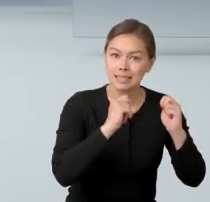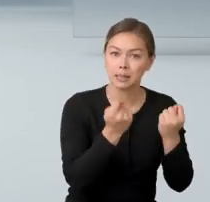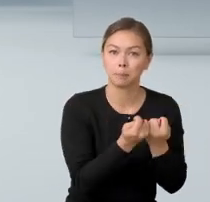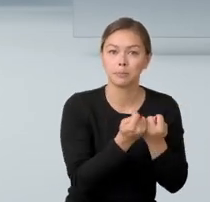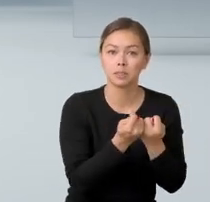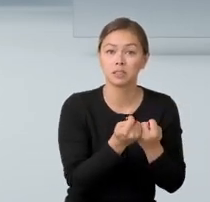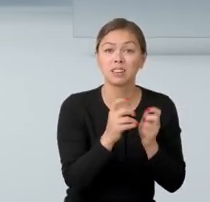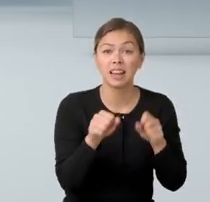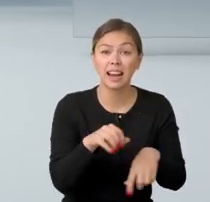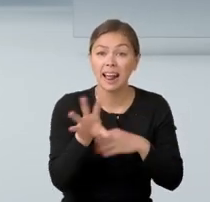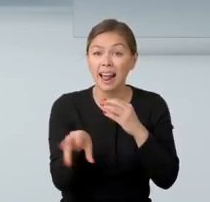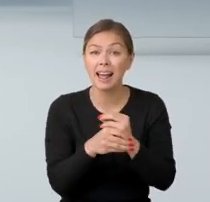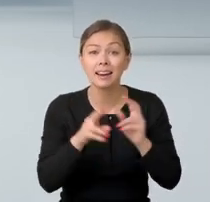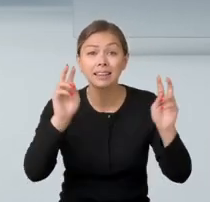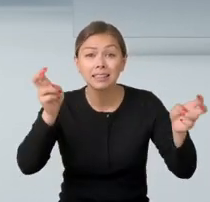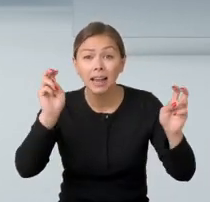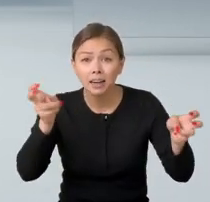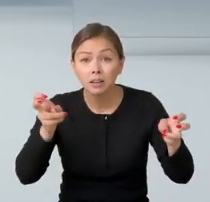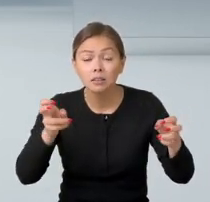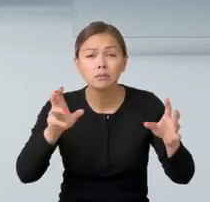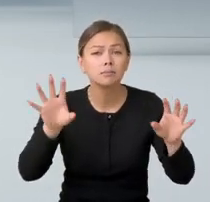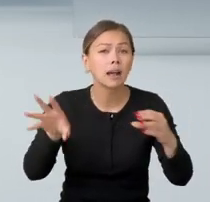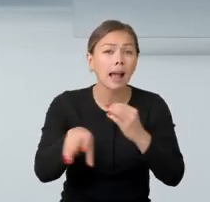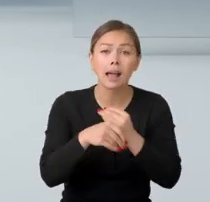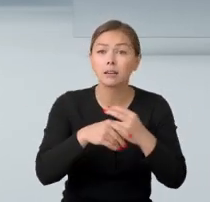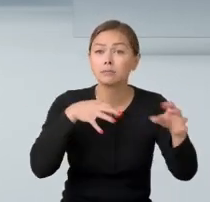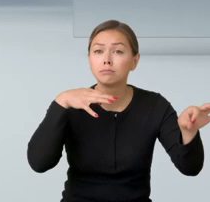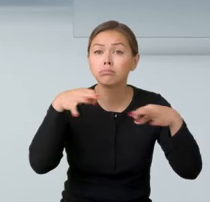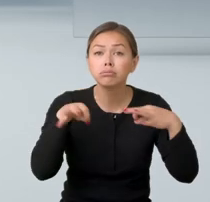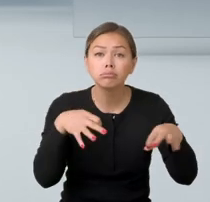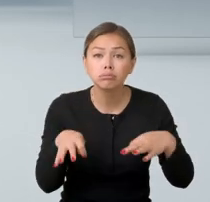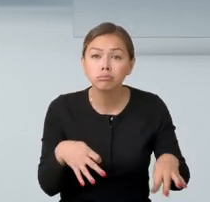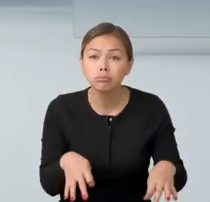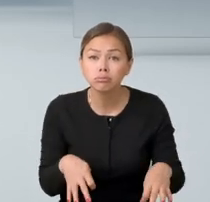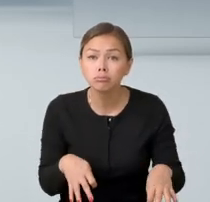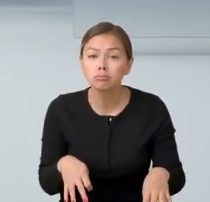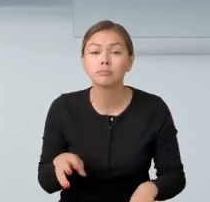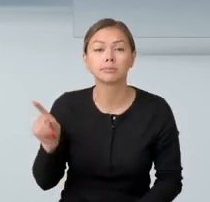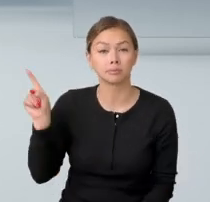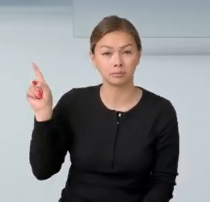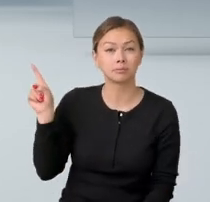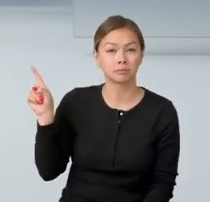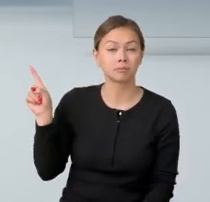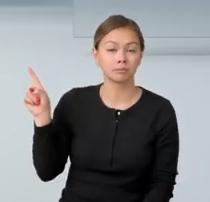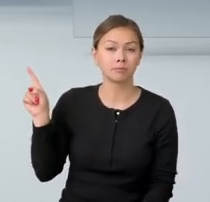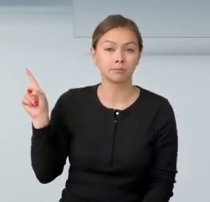so I can type a title I can tap description